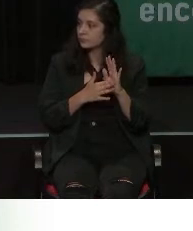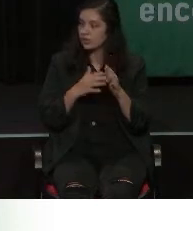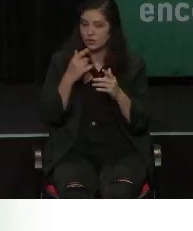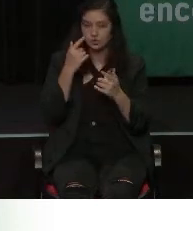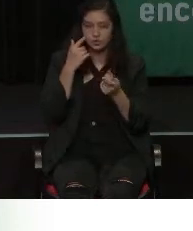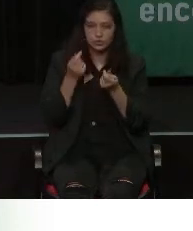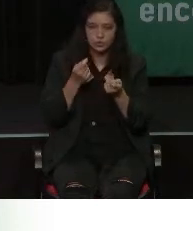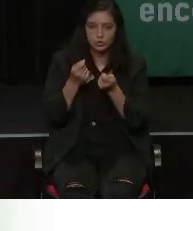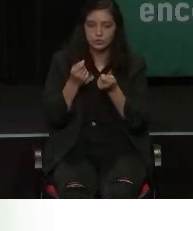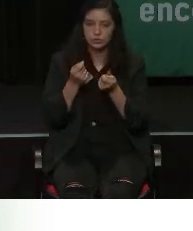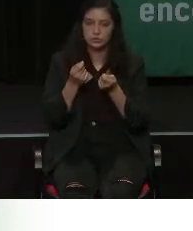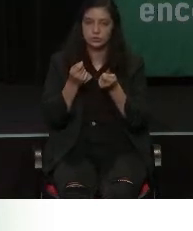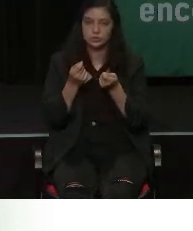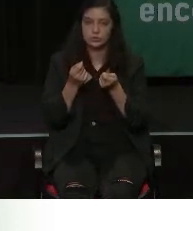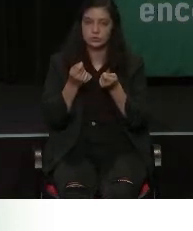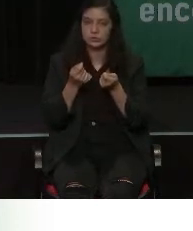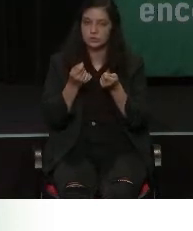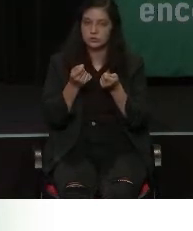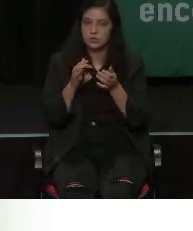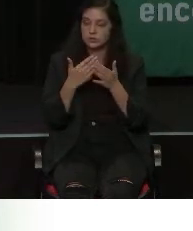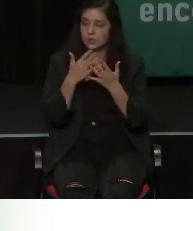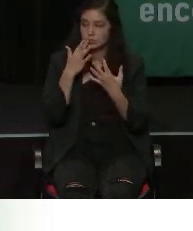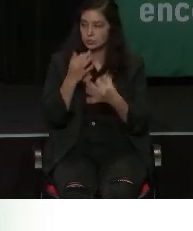hour. Thank you. Bye-bye.